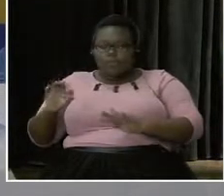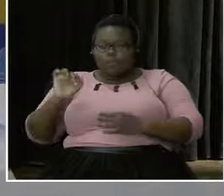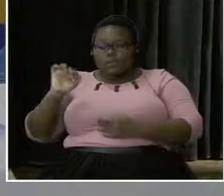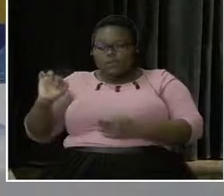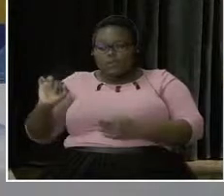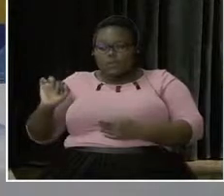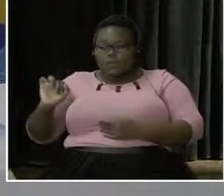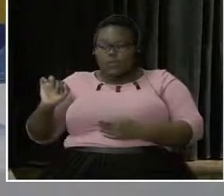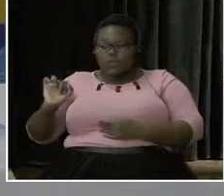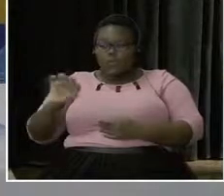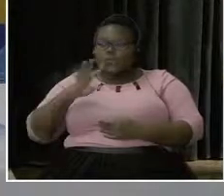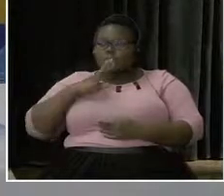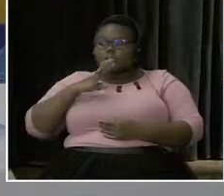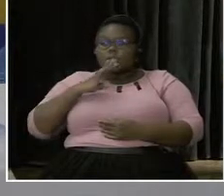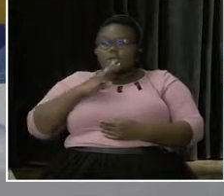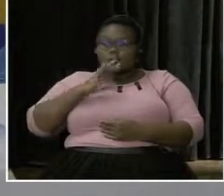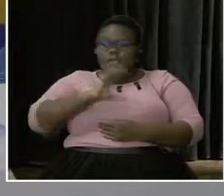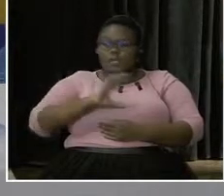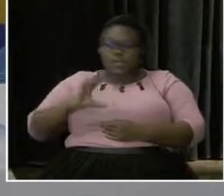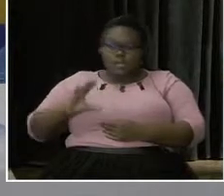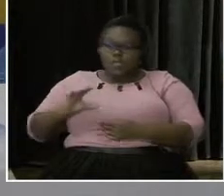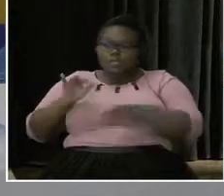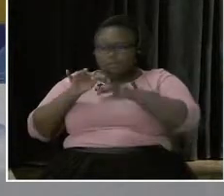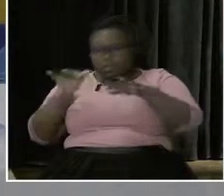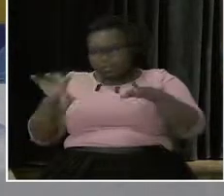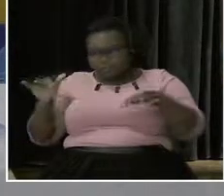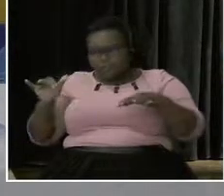Honorable Speaker, and councillors and the public.